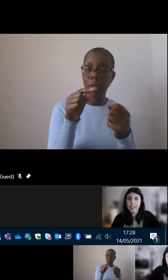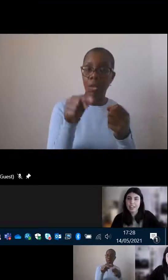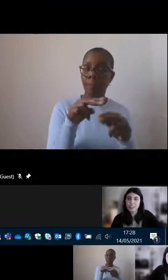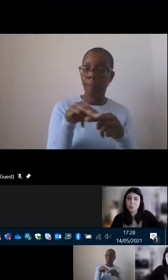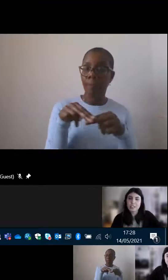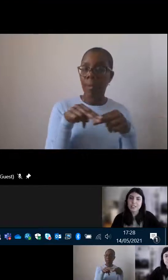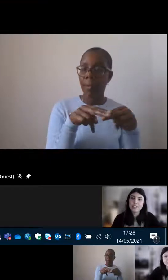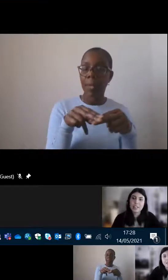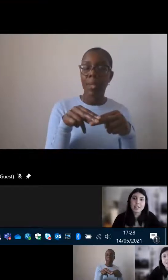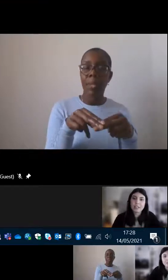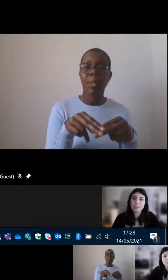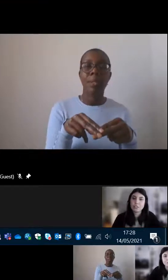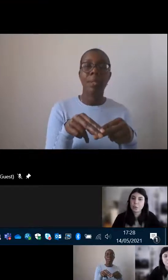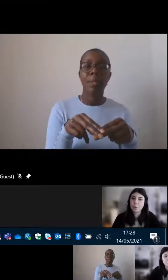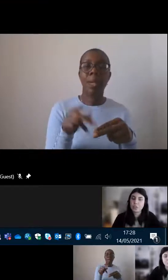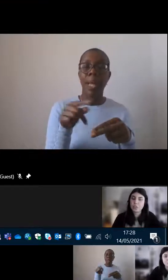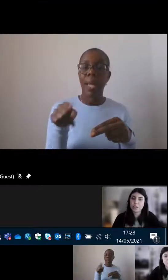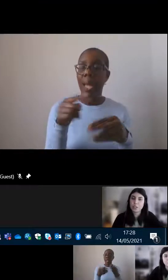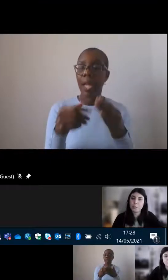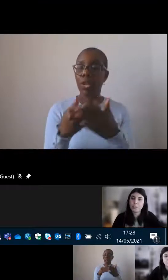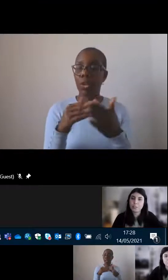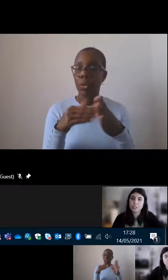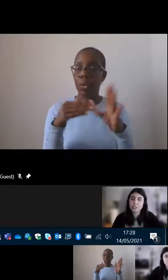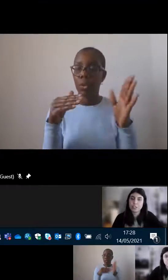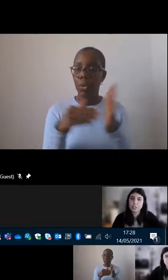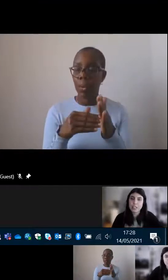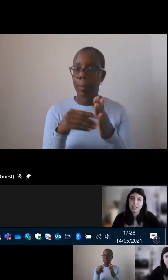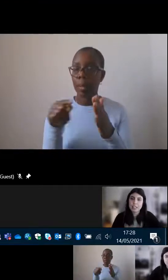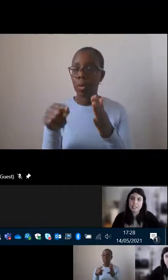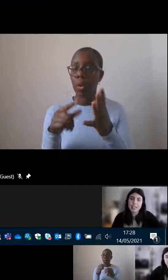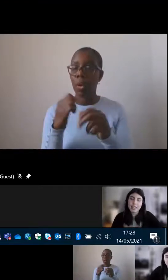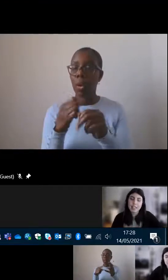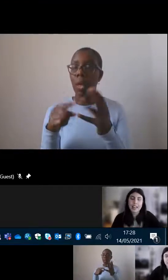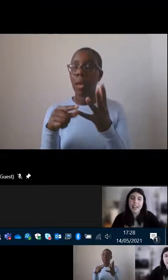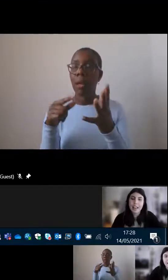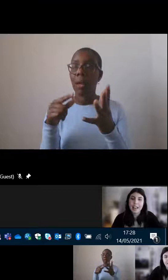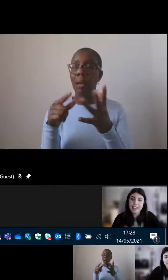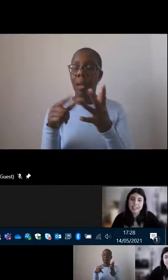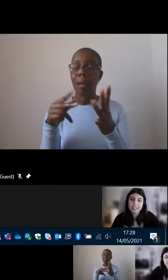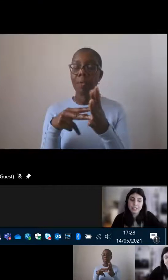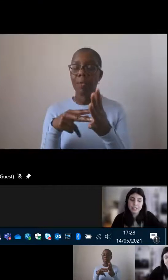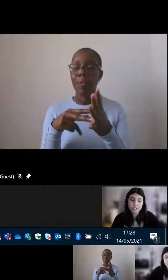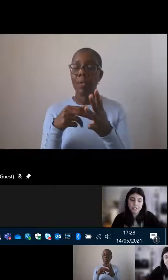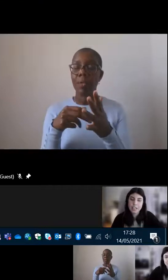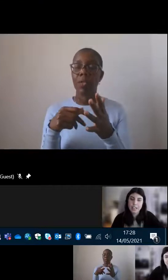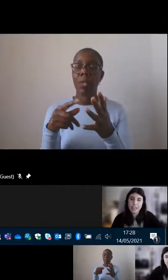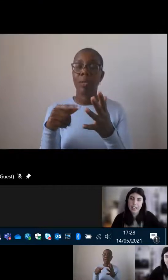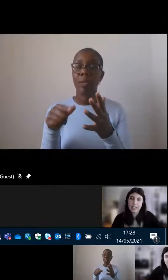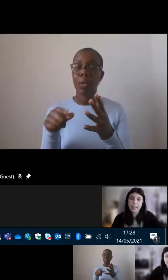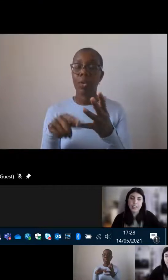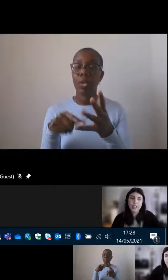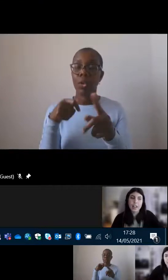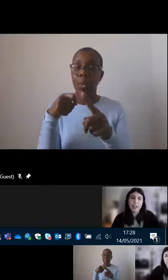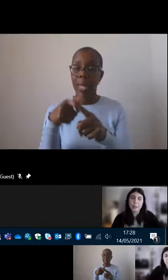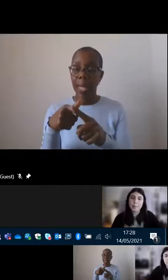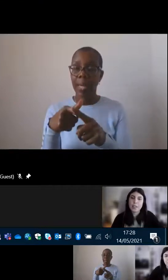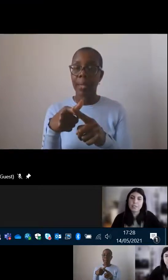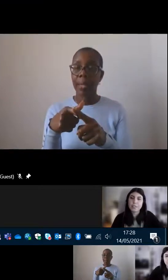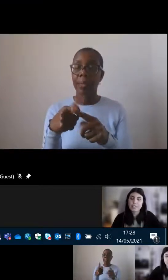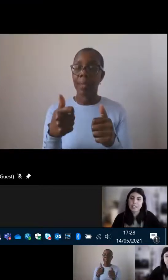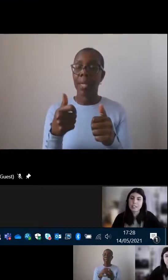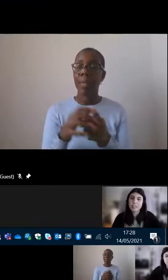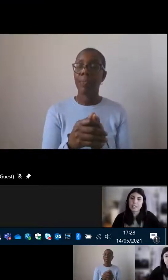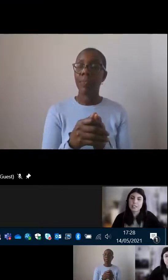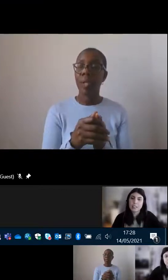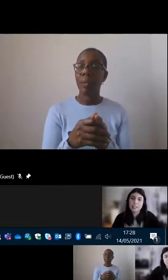strengthening.families@newham.gov.uk. I just want to say thank you so much for joining today, and do take care.